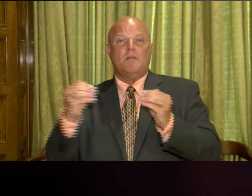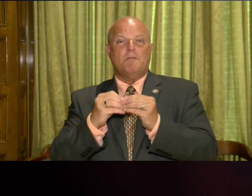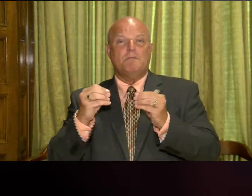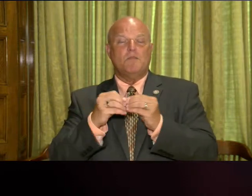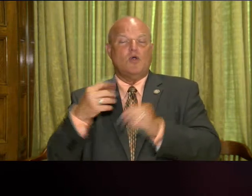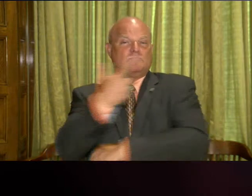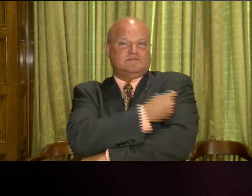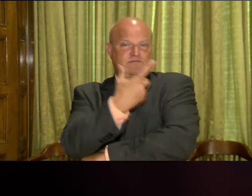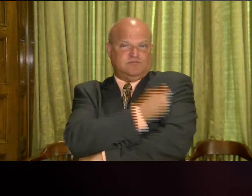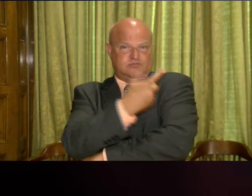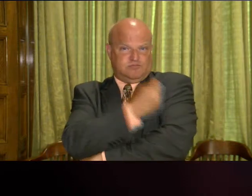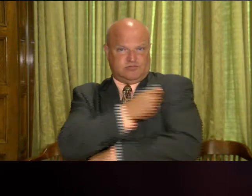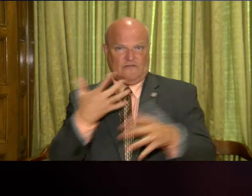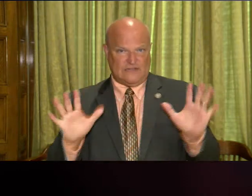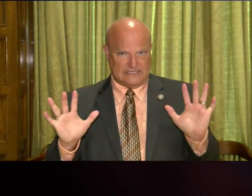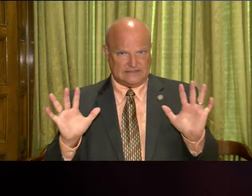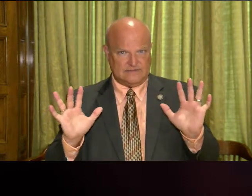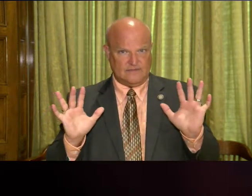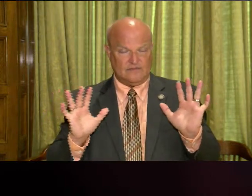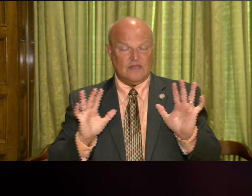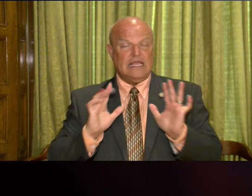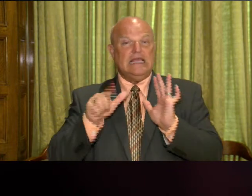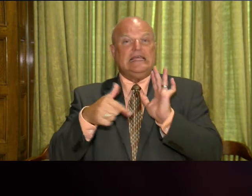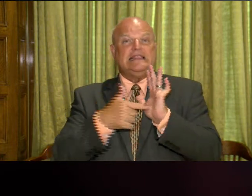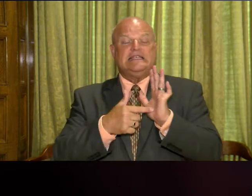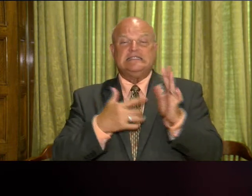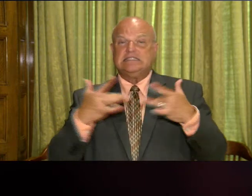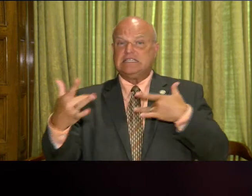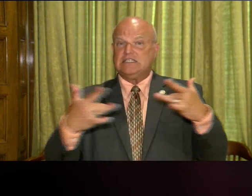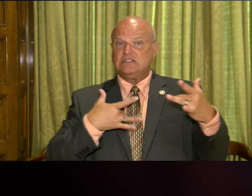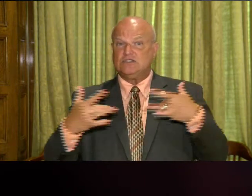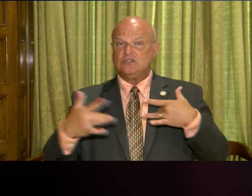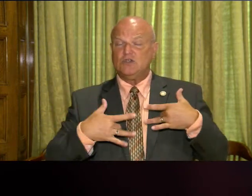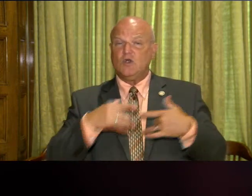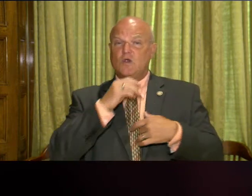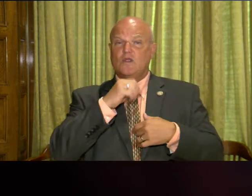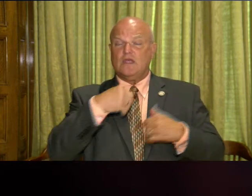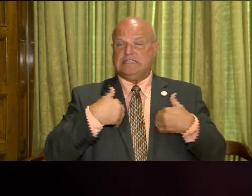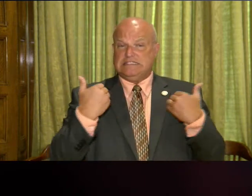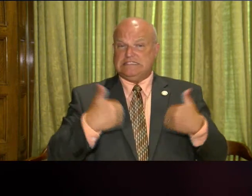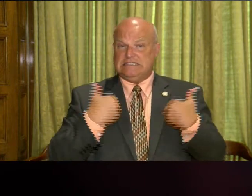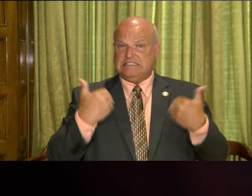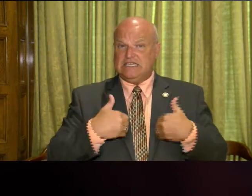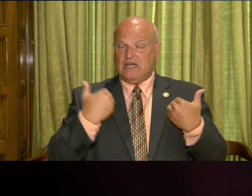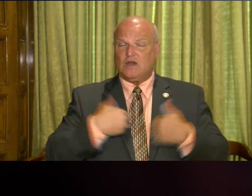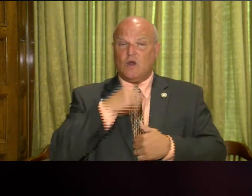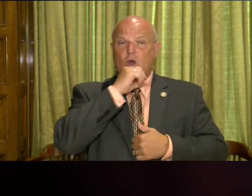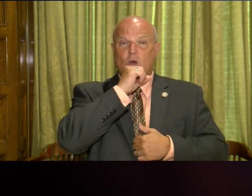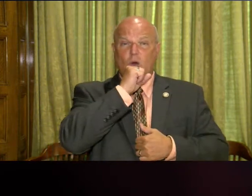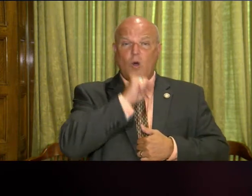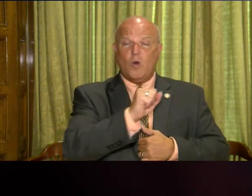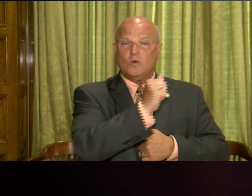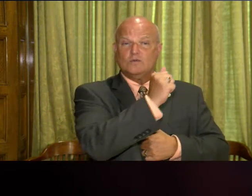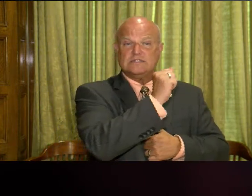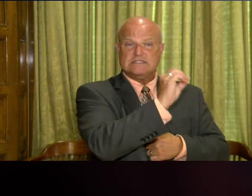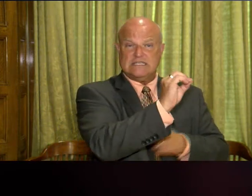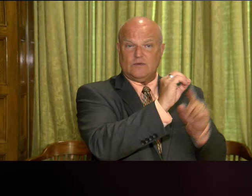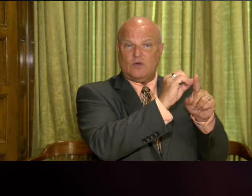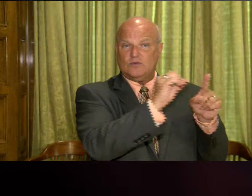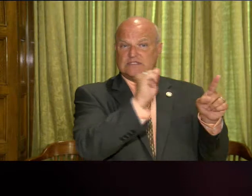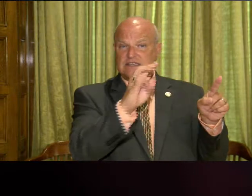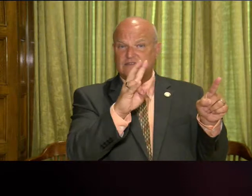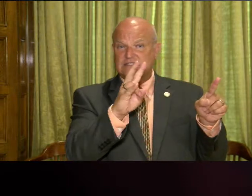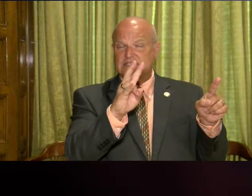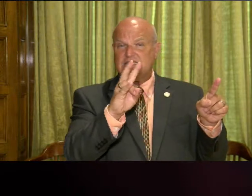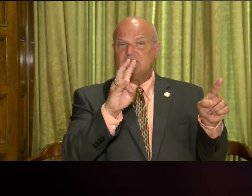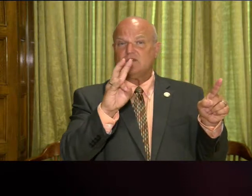highly vaccinated. But this is the concern, is in the lower age groups, 0 to 17, 18 to 29, 30